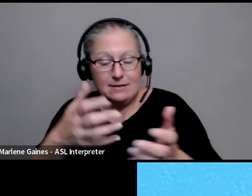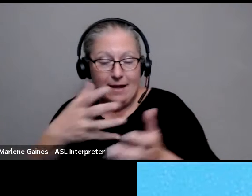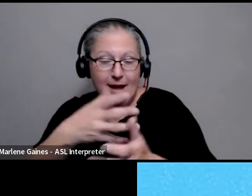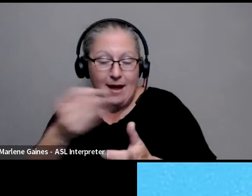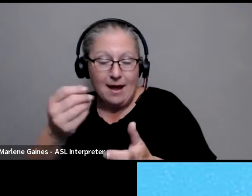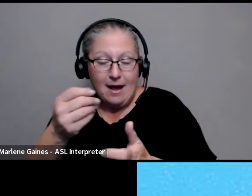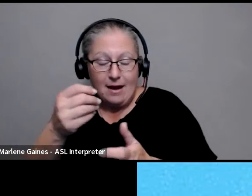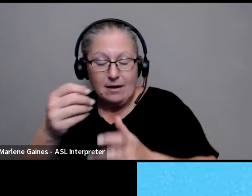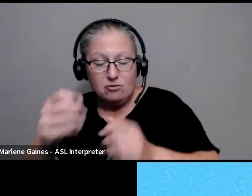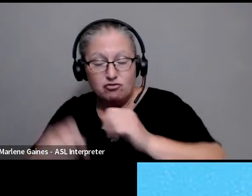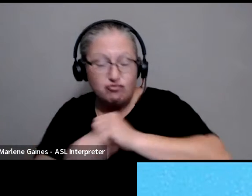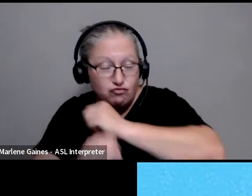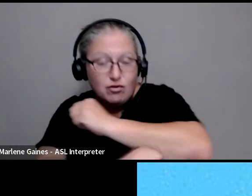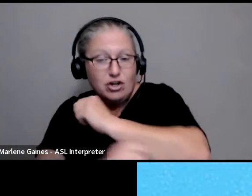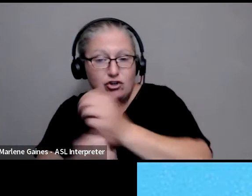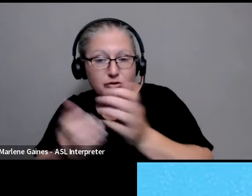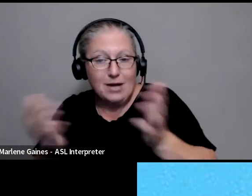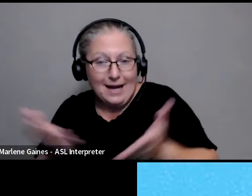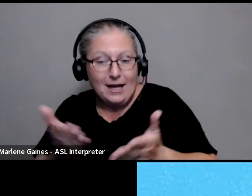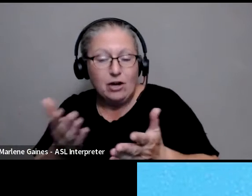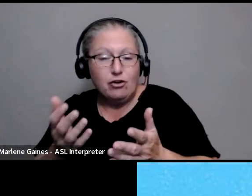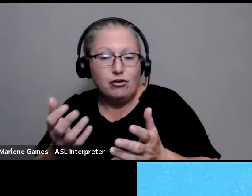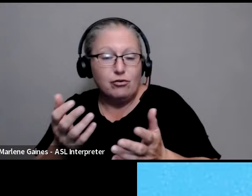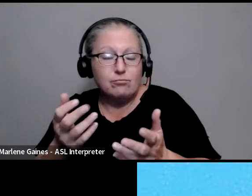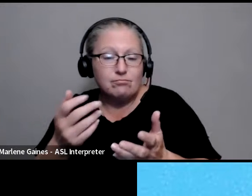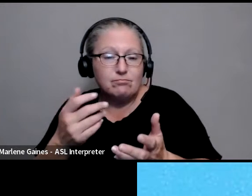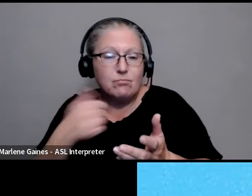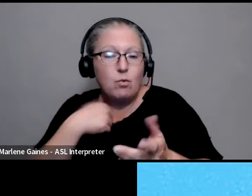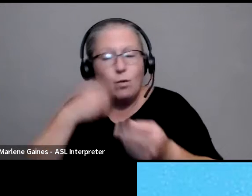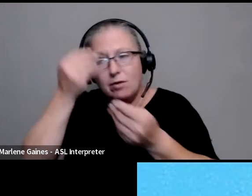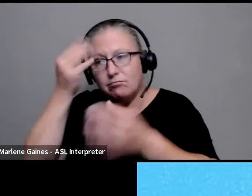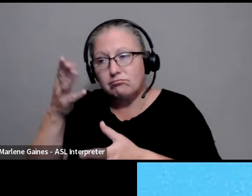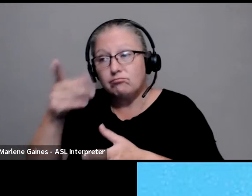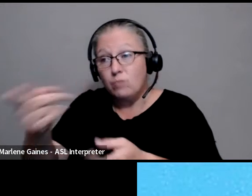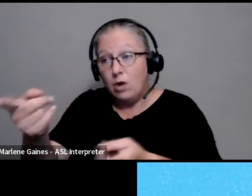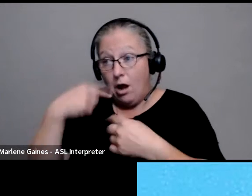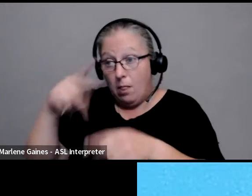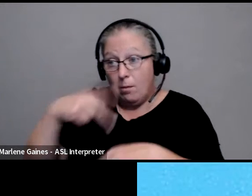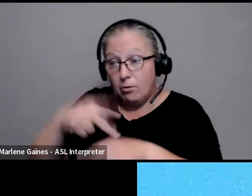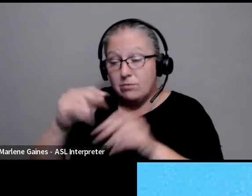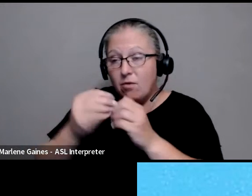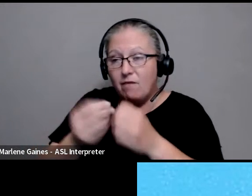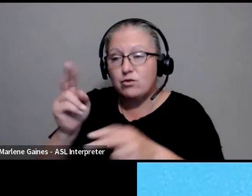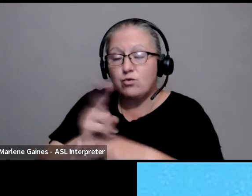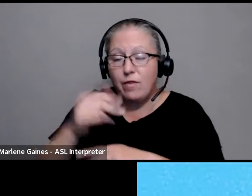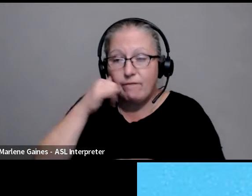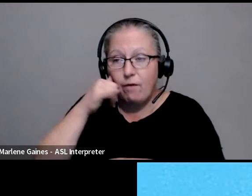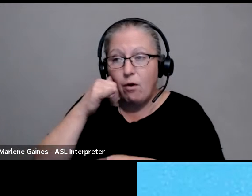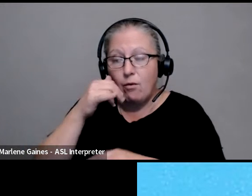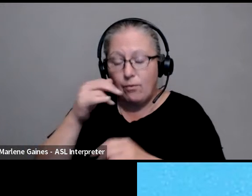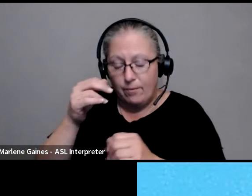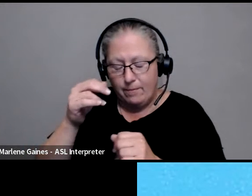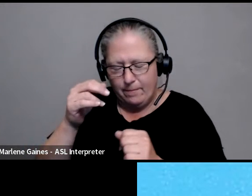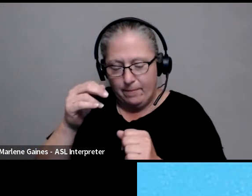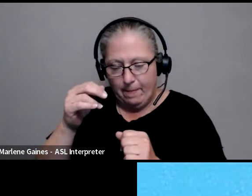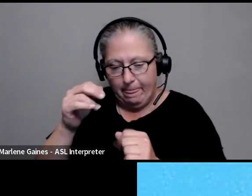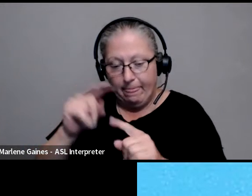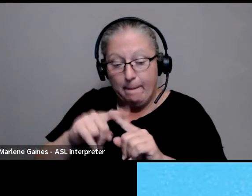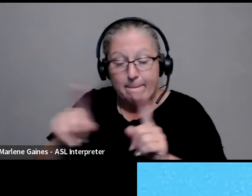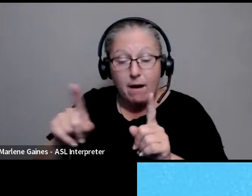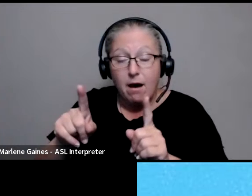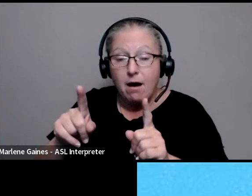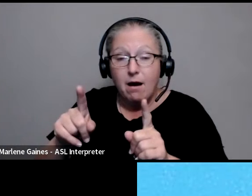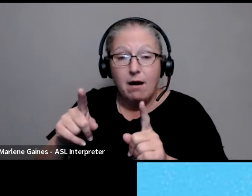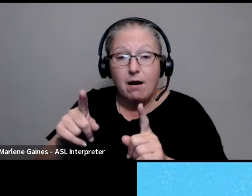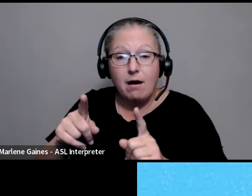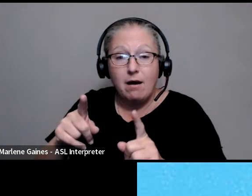having that structure here. And so, we tell them like, hey, you can come to the principal's office and use the phone. But the bottom line is a